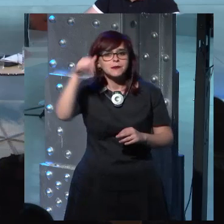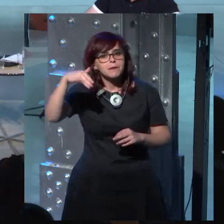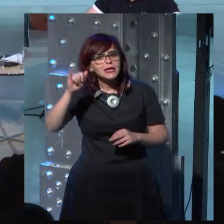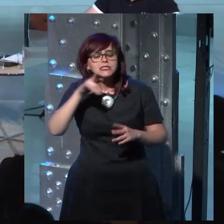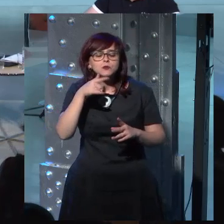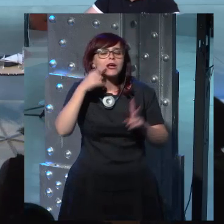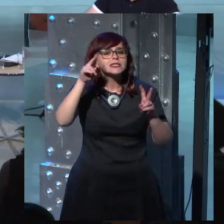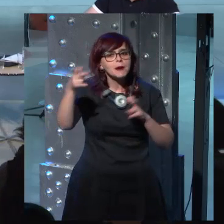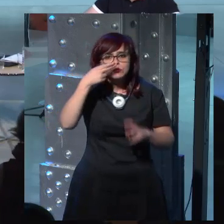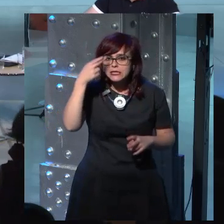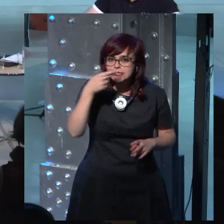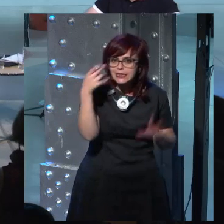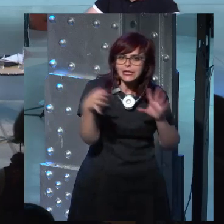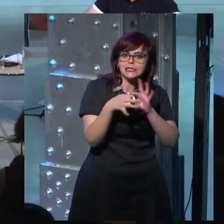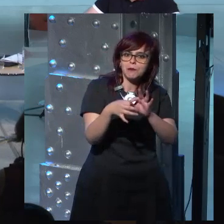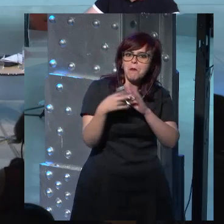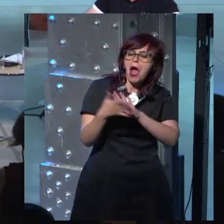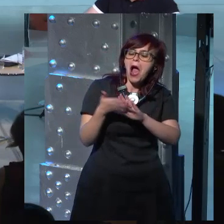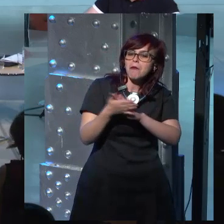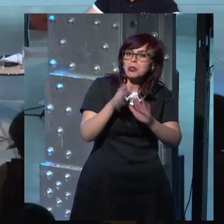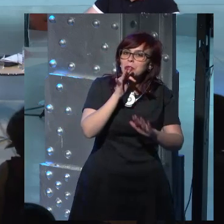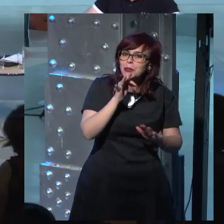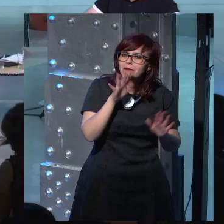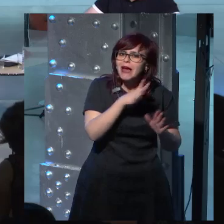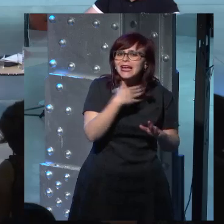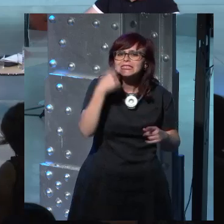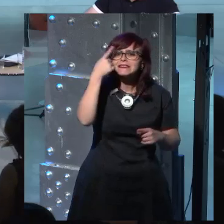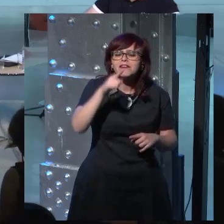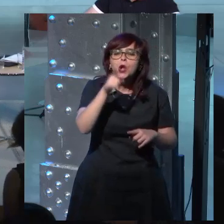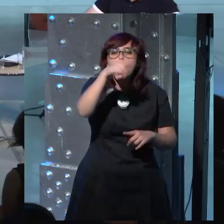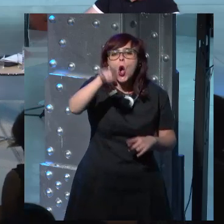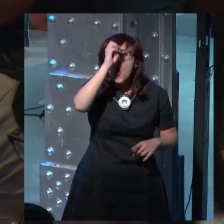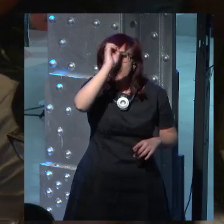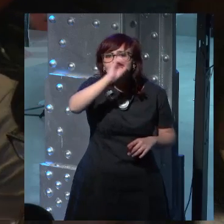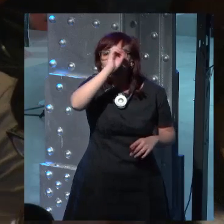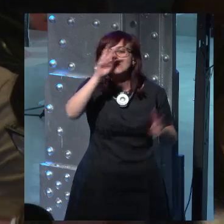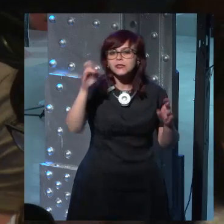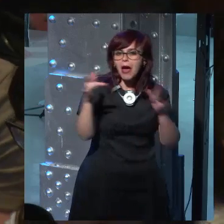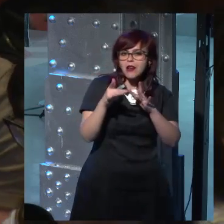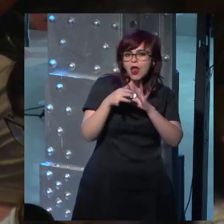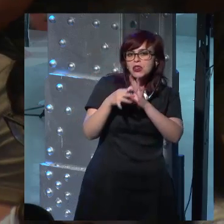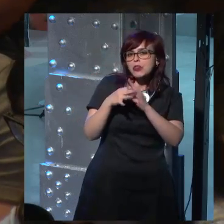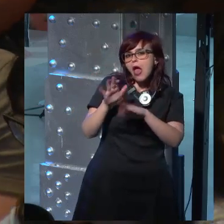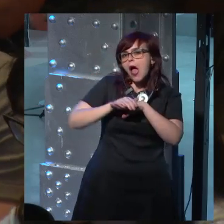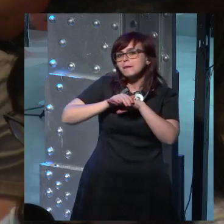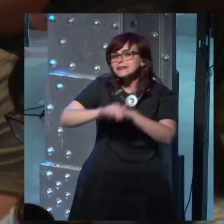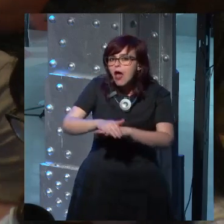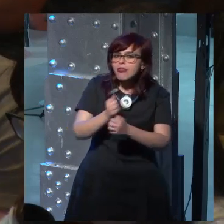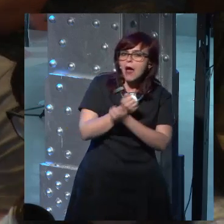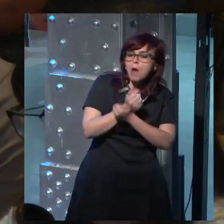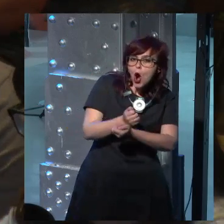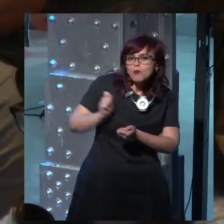Relationship between Kim and Jimmy is one of the best things of the show. What do you think about that relationship